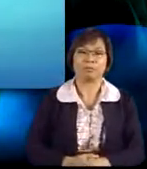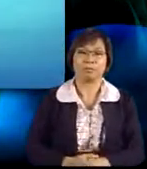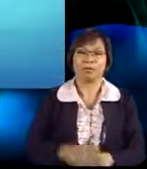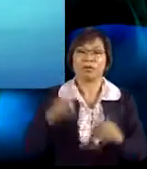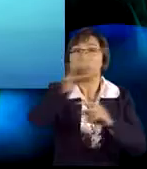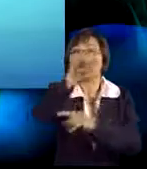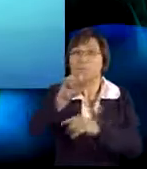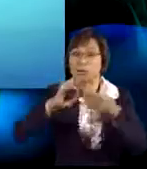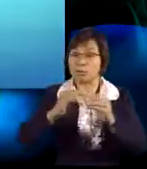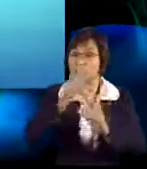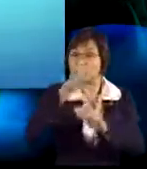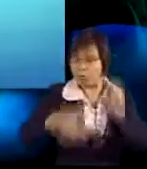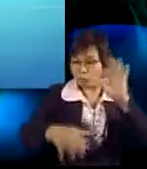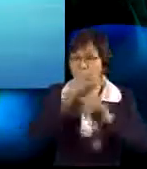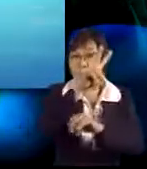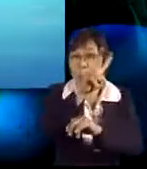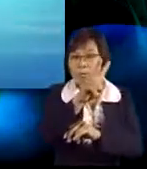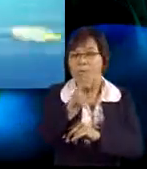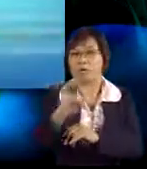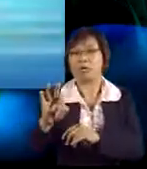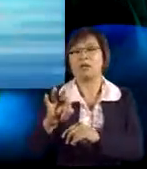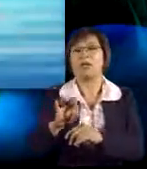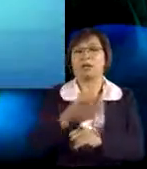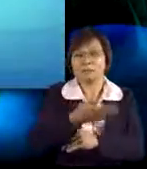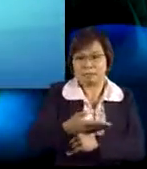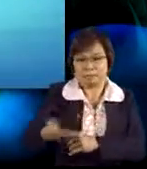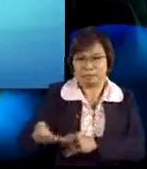Question 2. Find the volume of the solid.